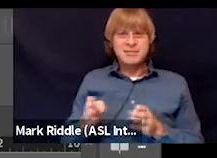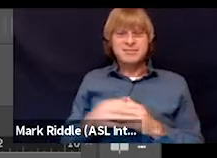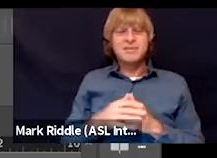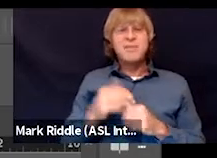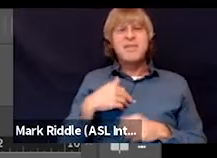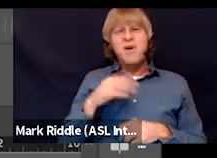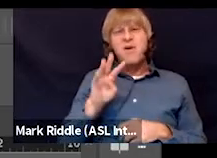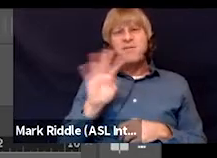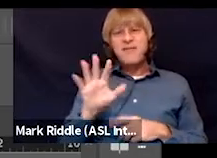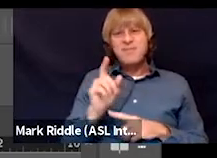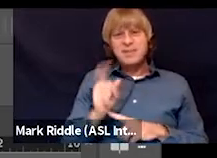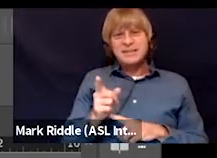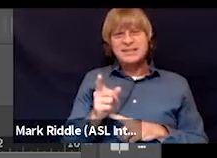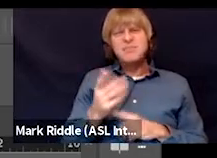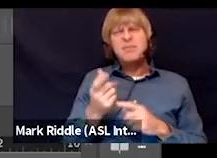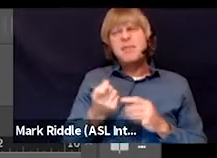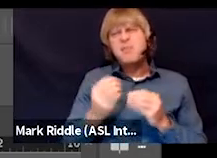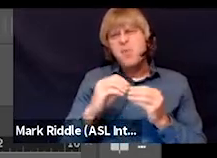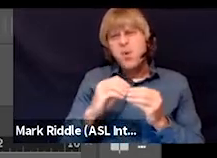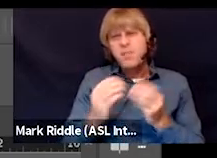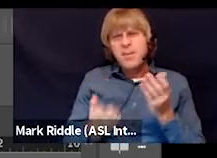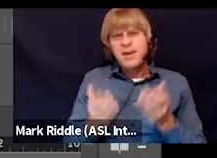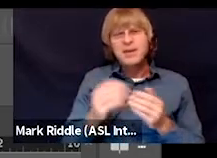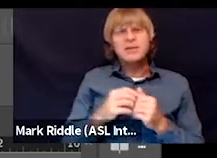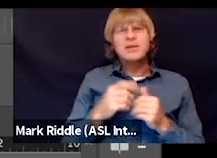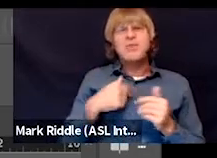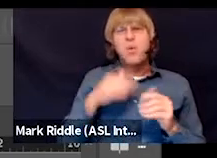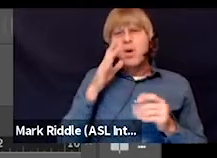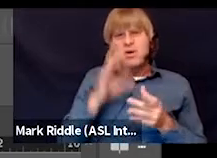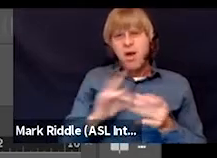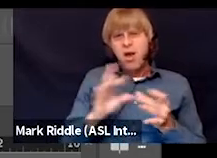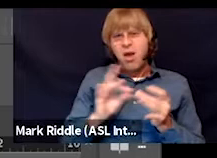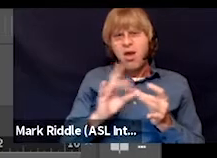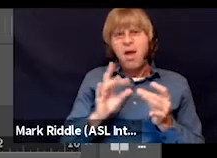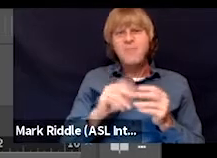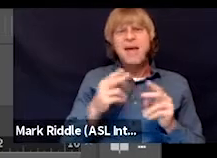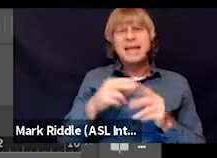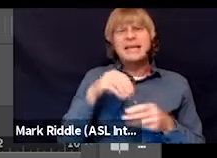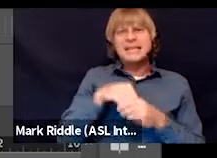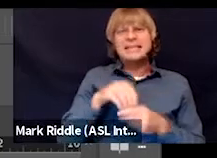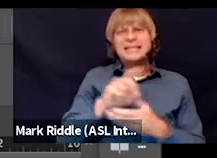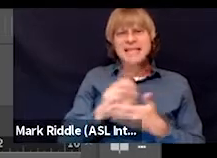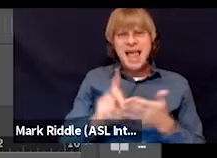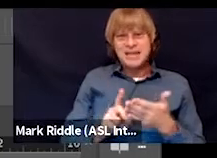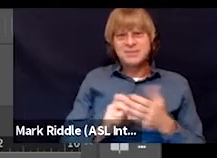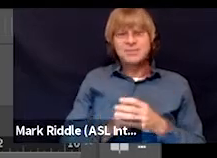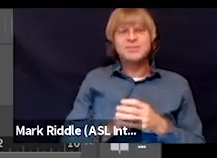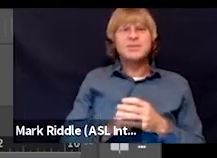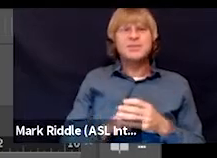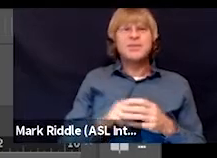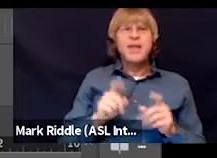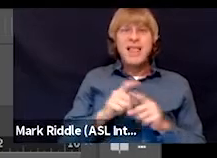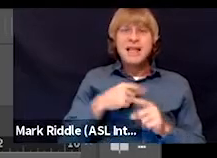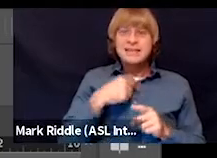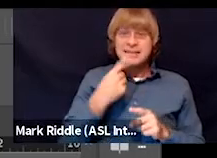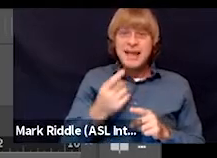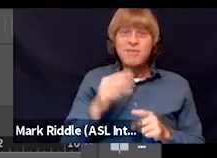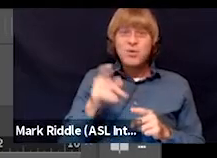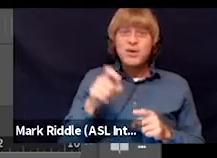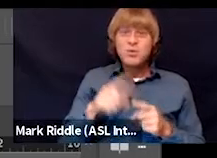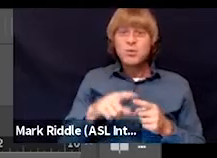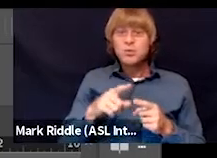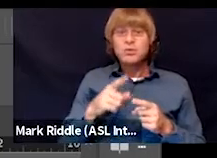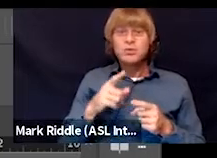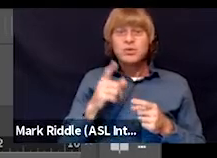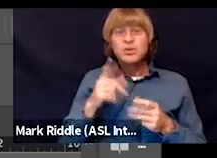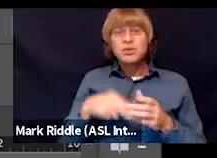about 45 minutes, maybe a little bit more, where I'm going to talk about some InDesign things. Like I said, if you need to check out, you